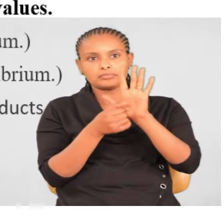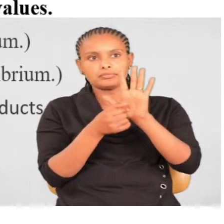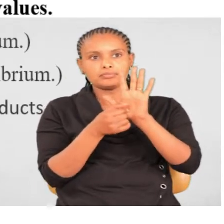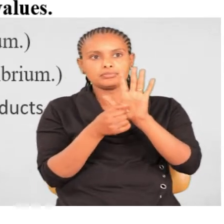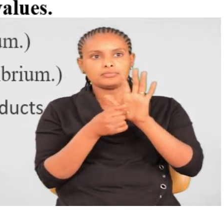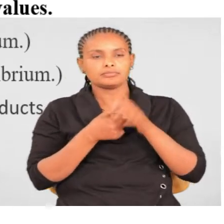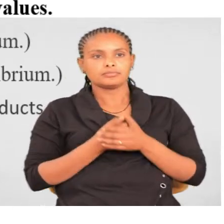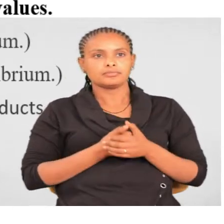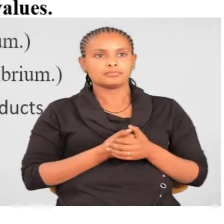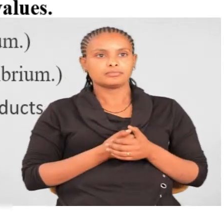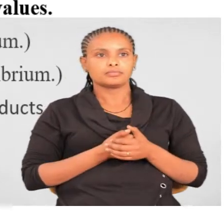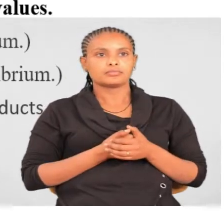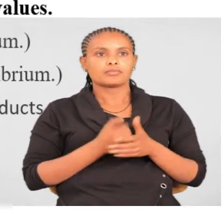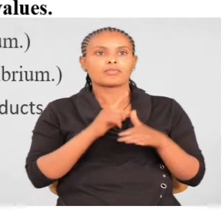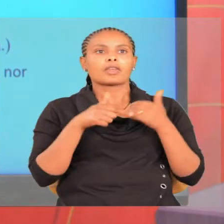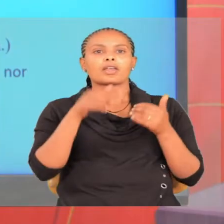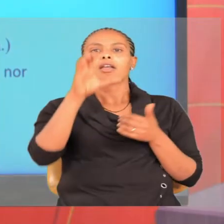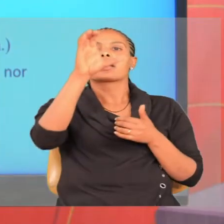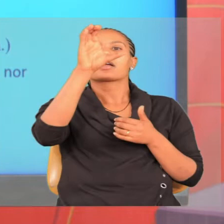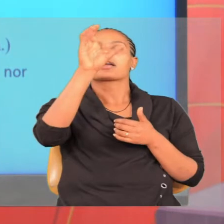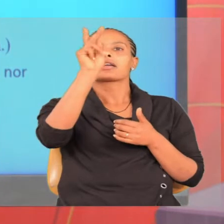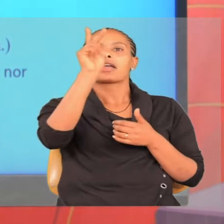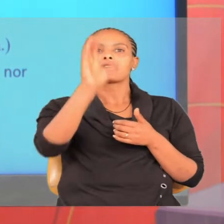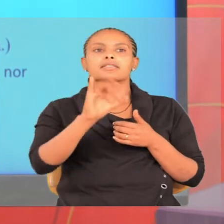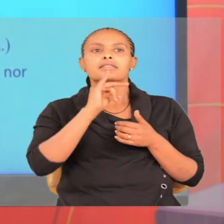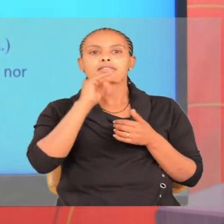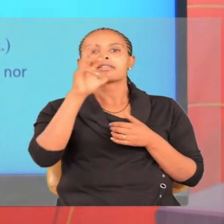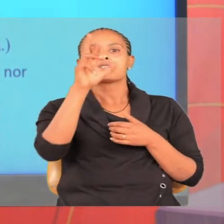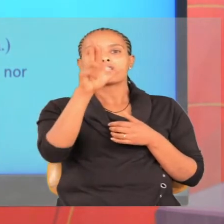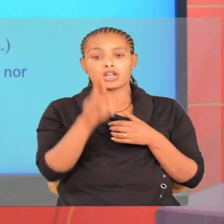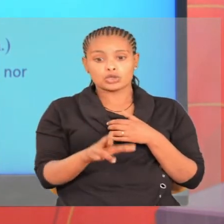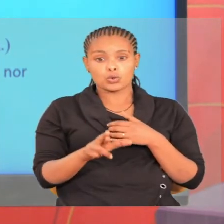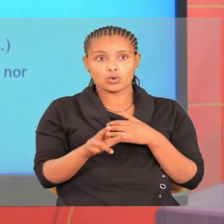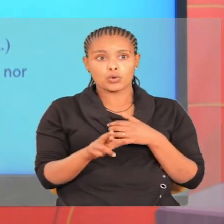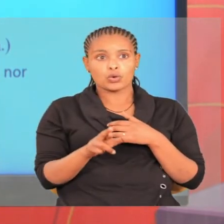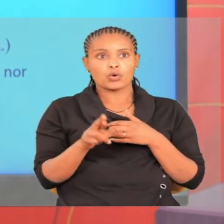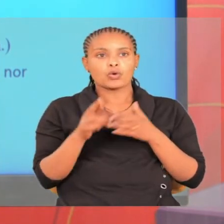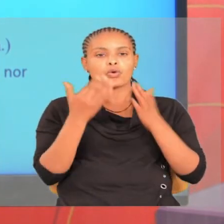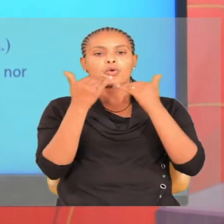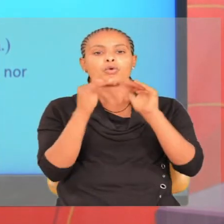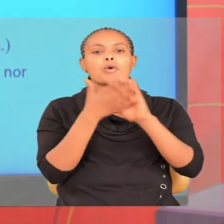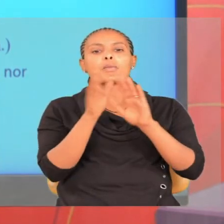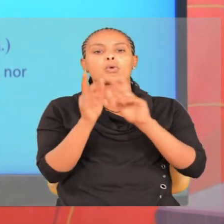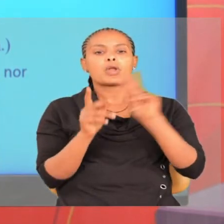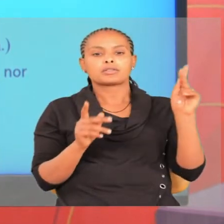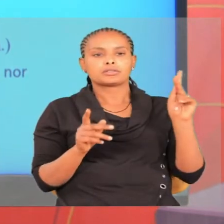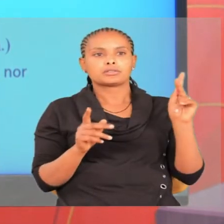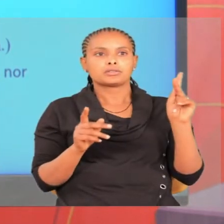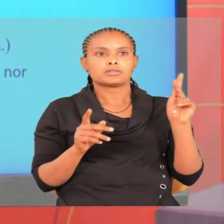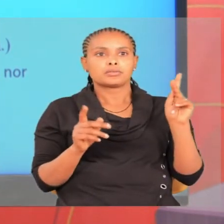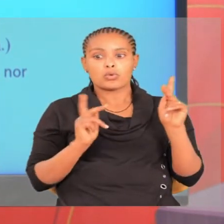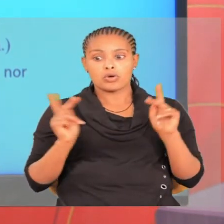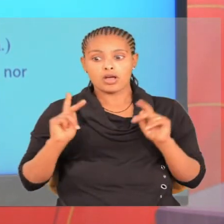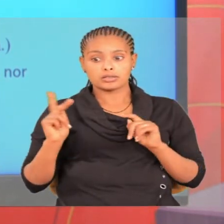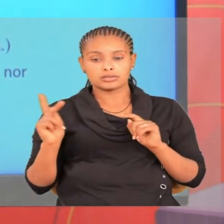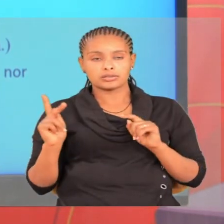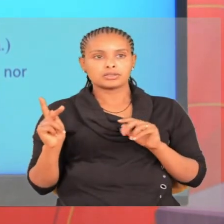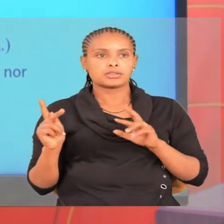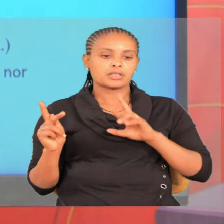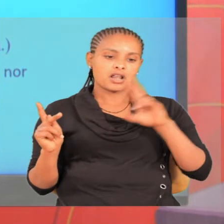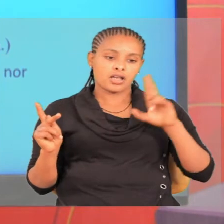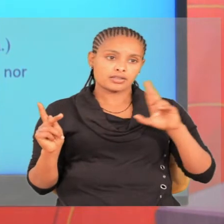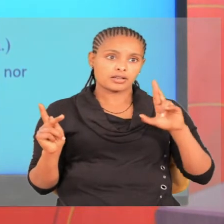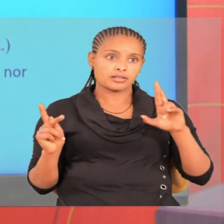of B raised to B. Therefore, Kc is the ratio of concentration of product to that of the